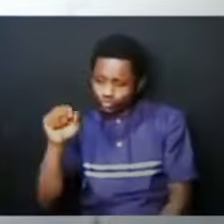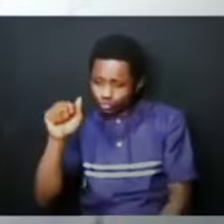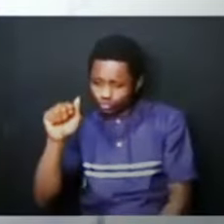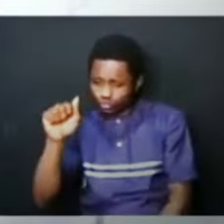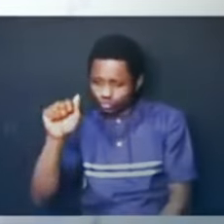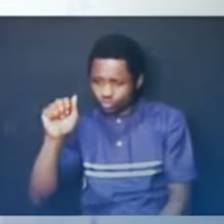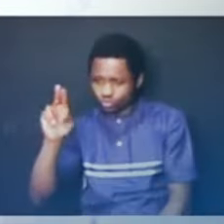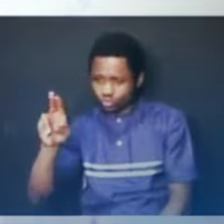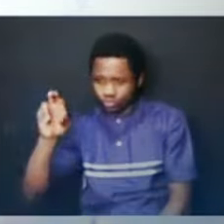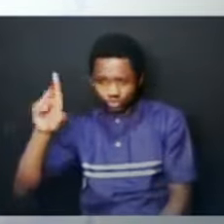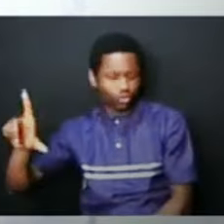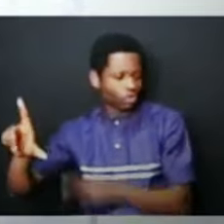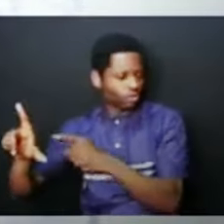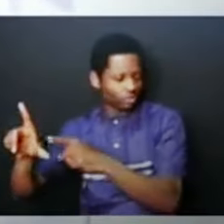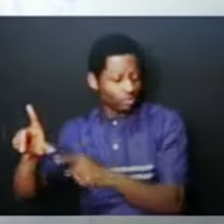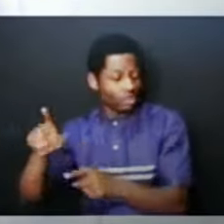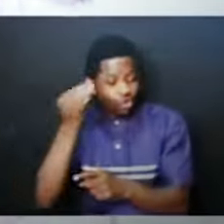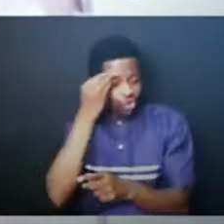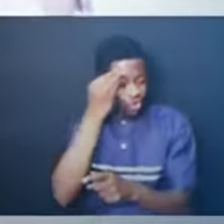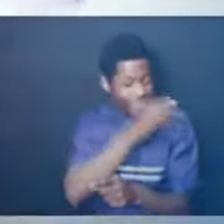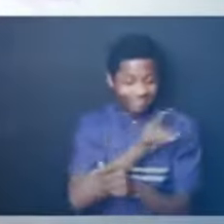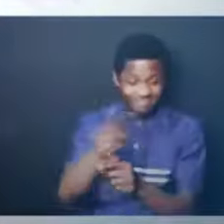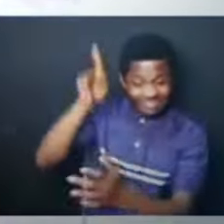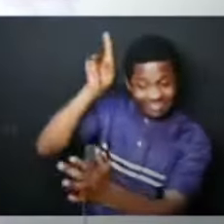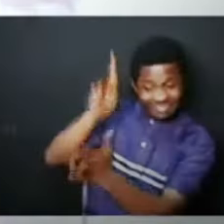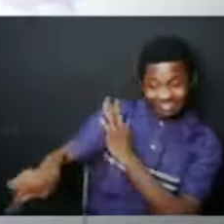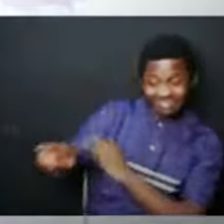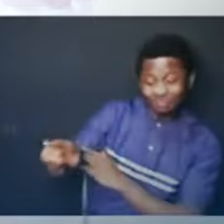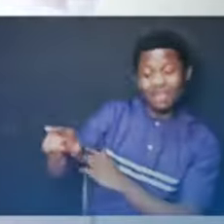They will go back home. And this